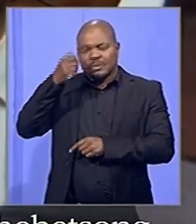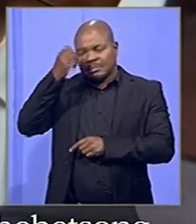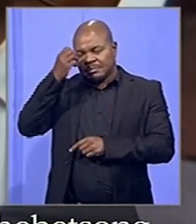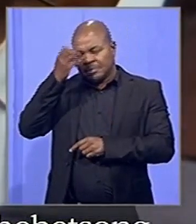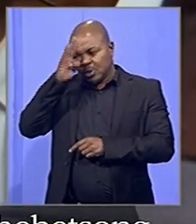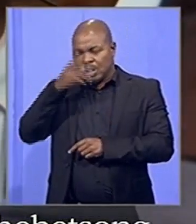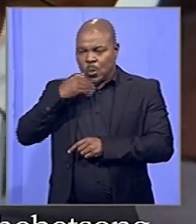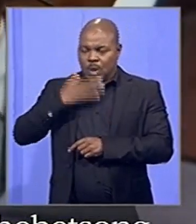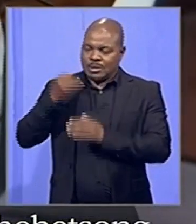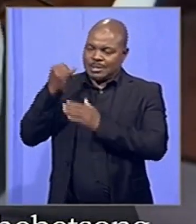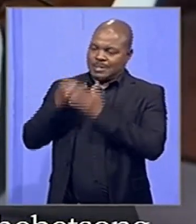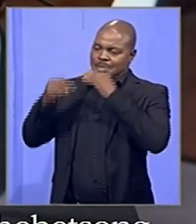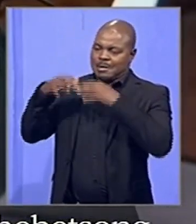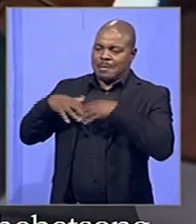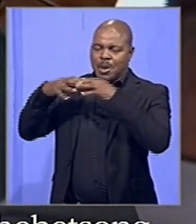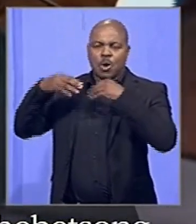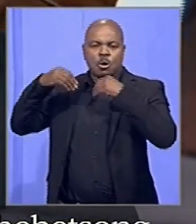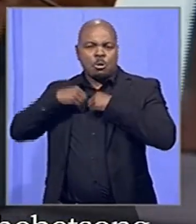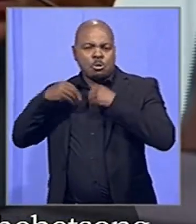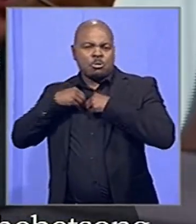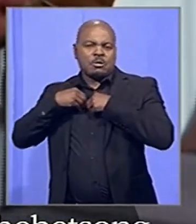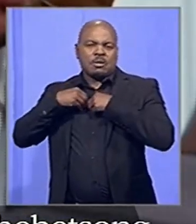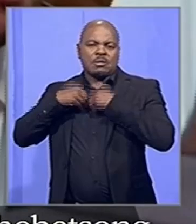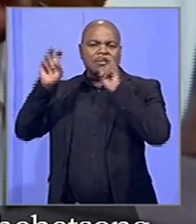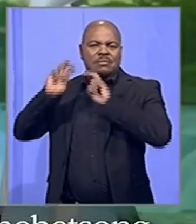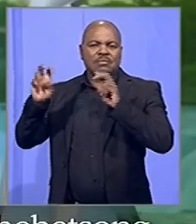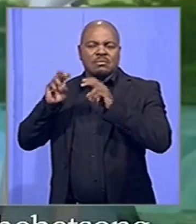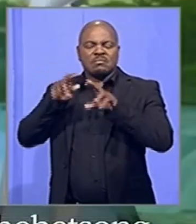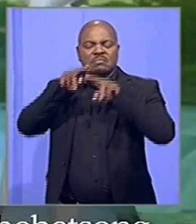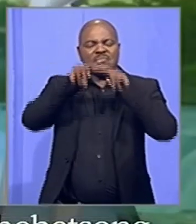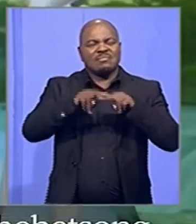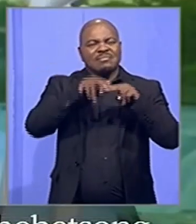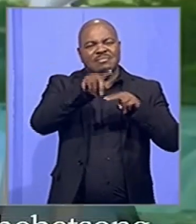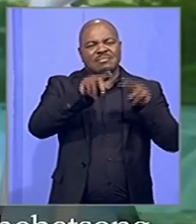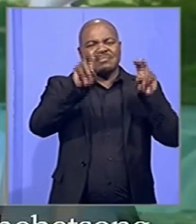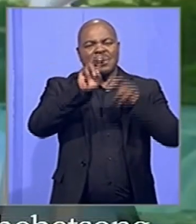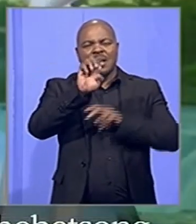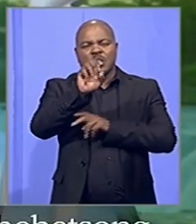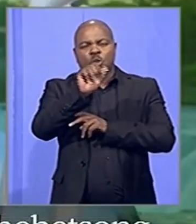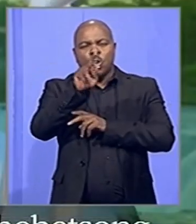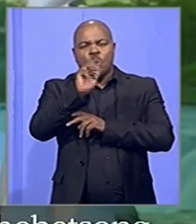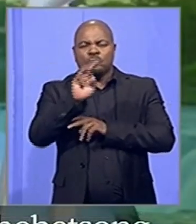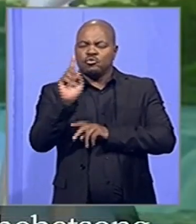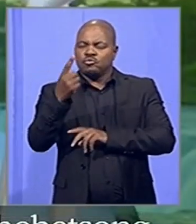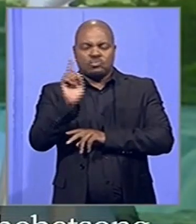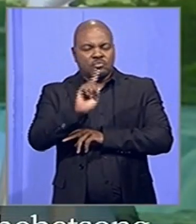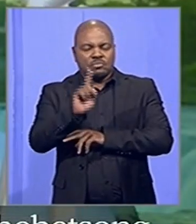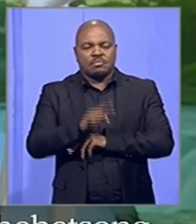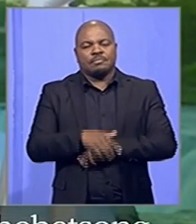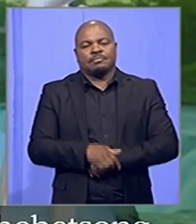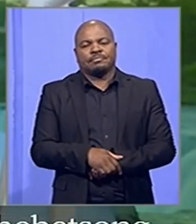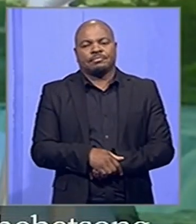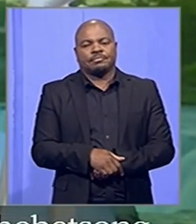energy ho ina le ho beha tshepo ho Eskom mme ba tshepa hore mmuso o motjha o tla ananela seo.